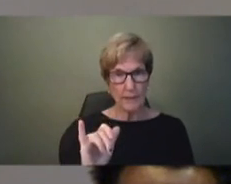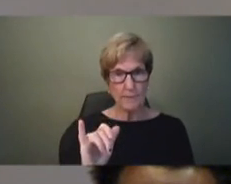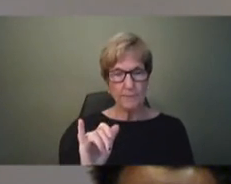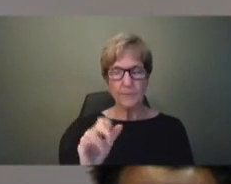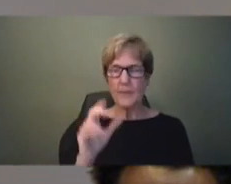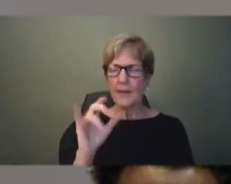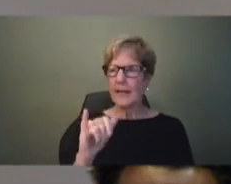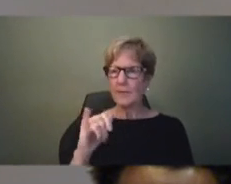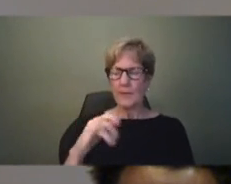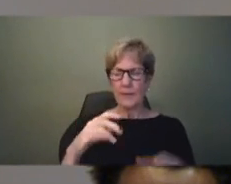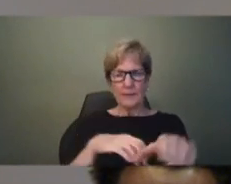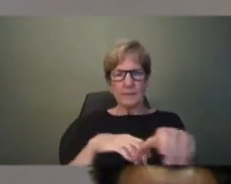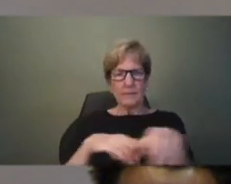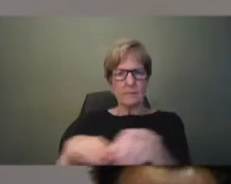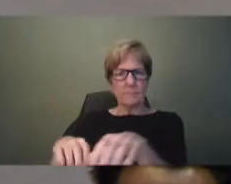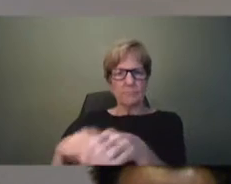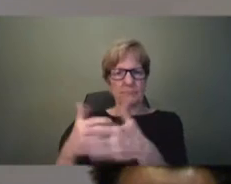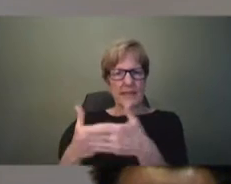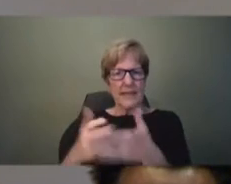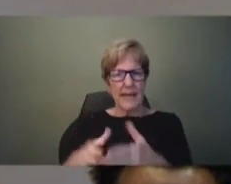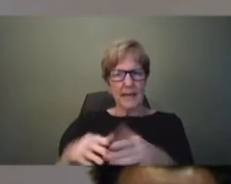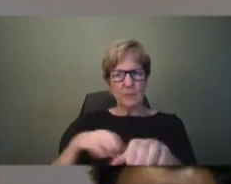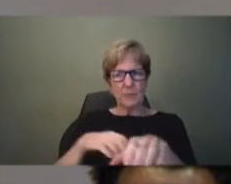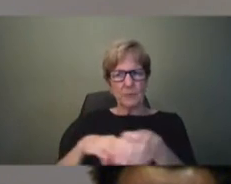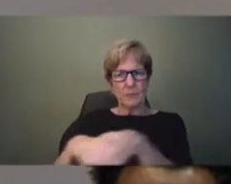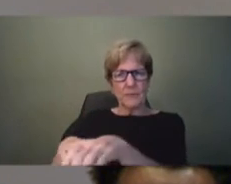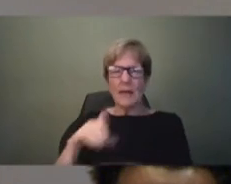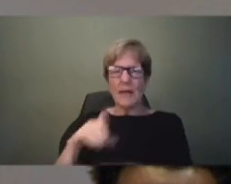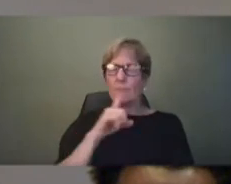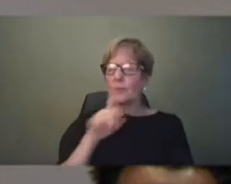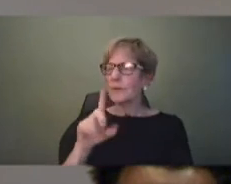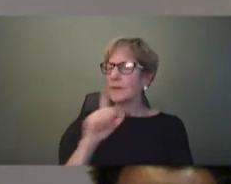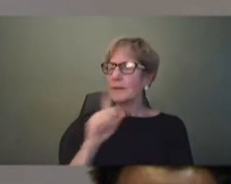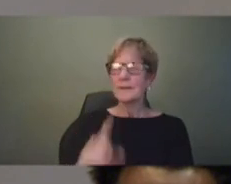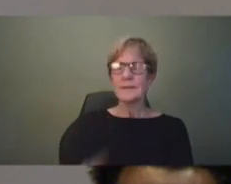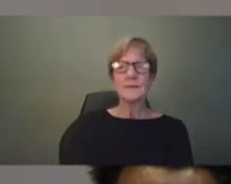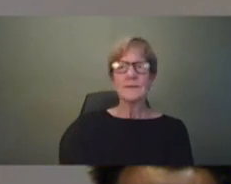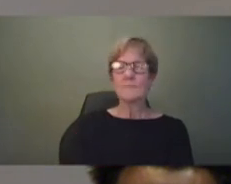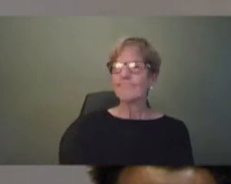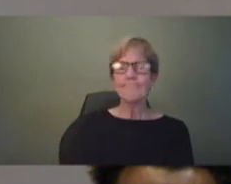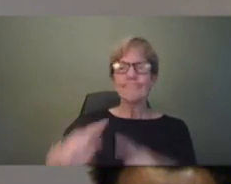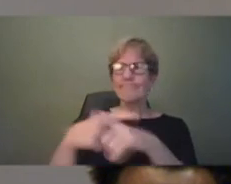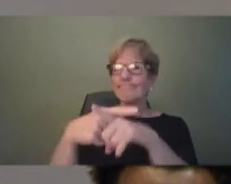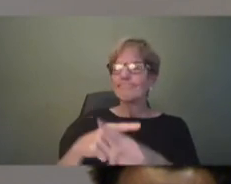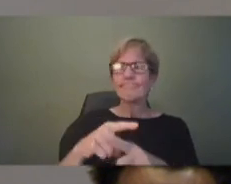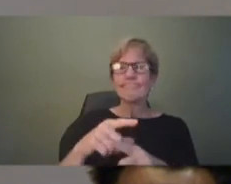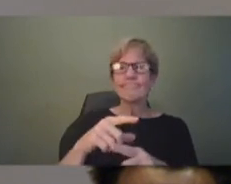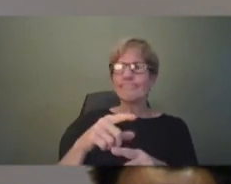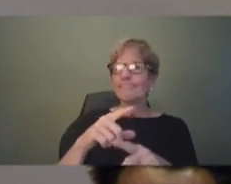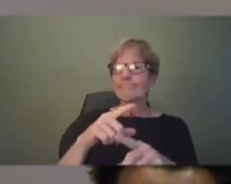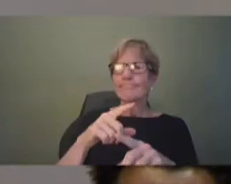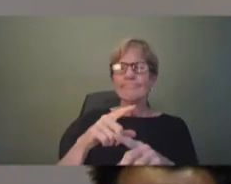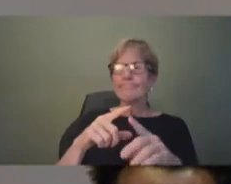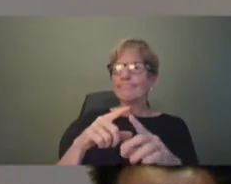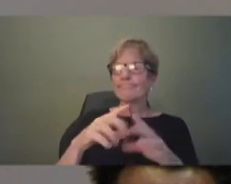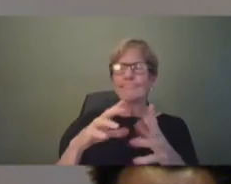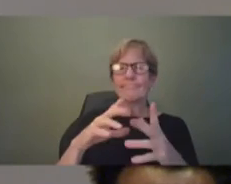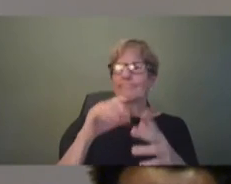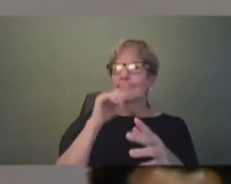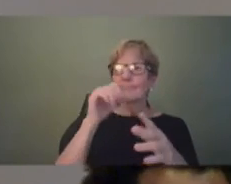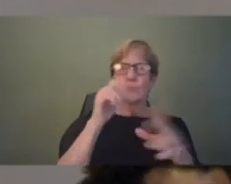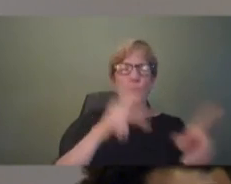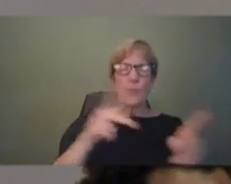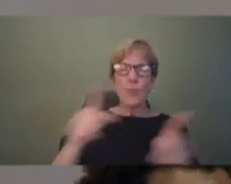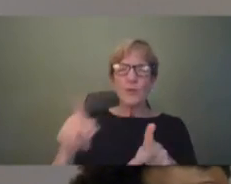neighborhoods um it it really is out of out of proportion on a variety of different levels and